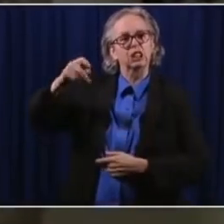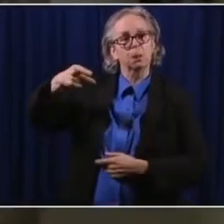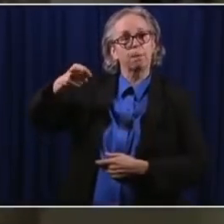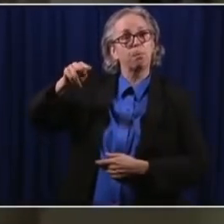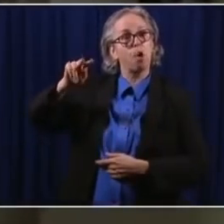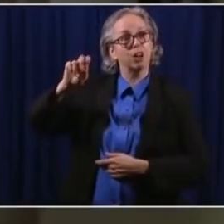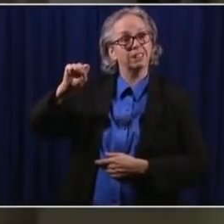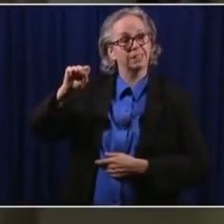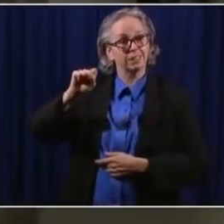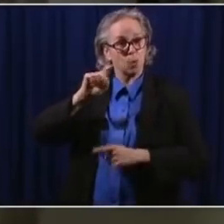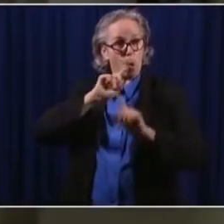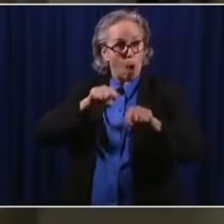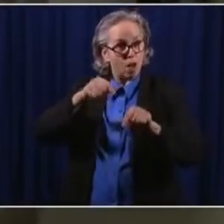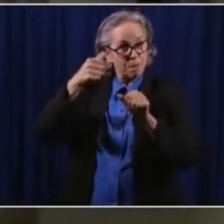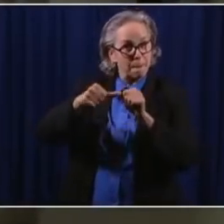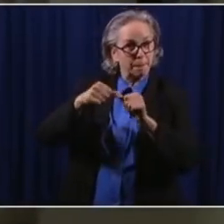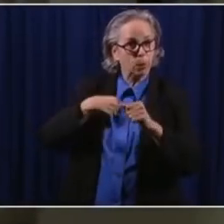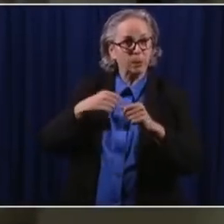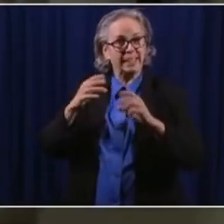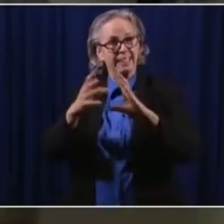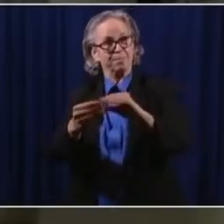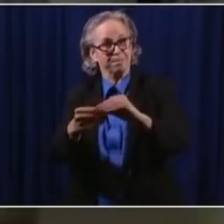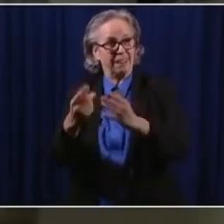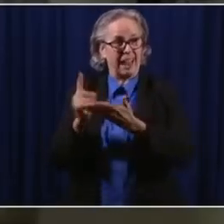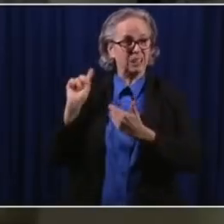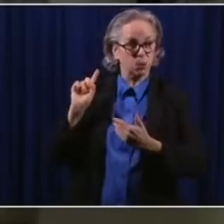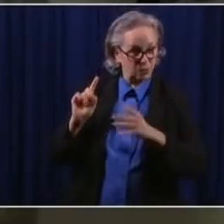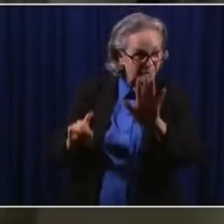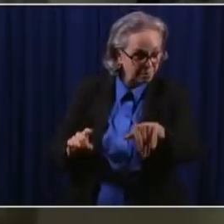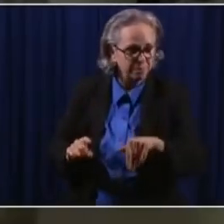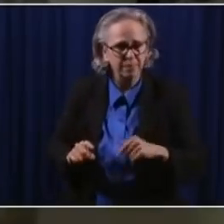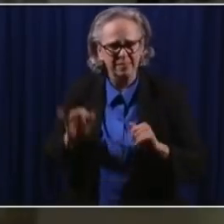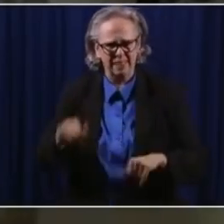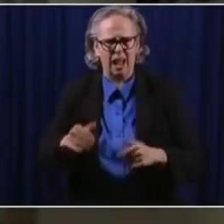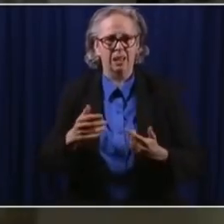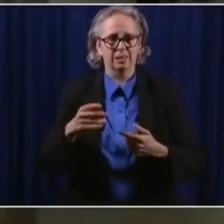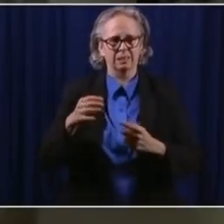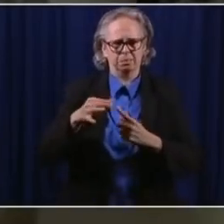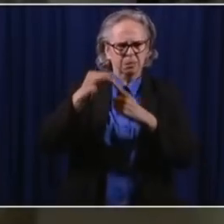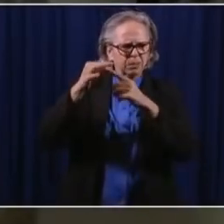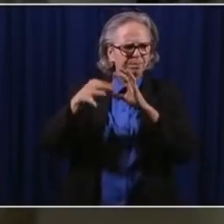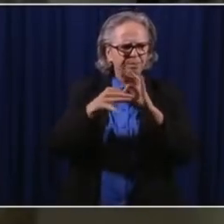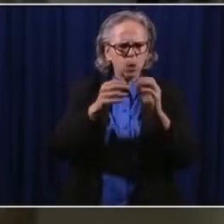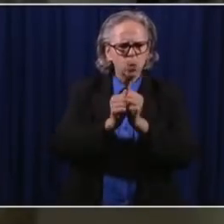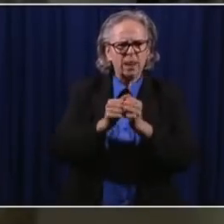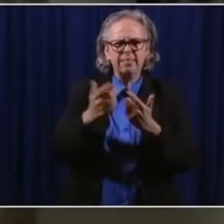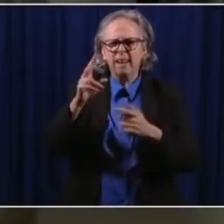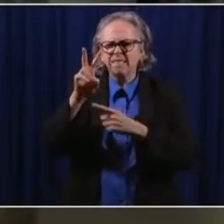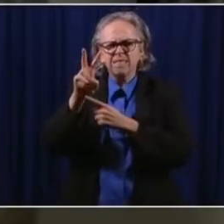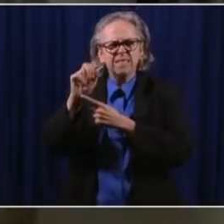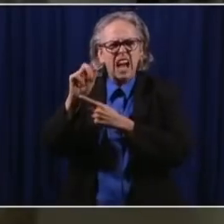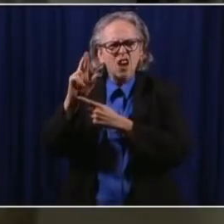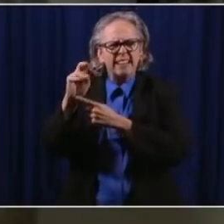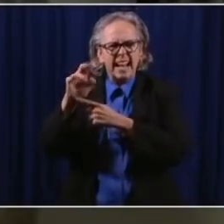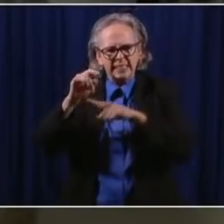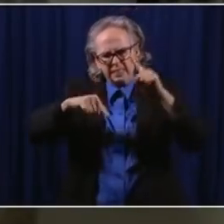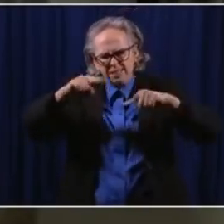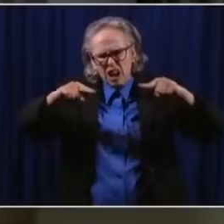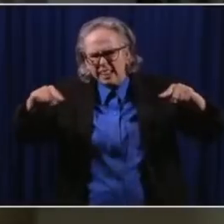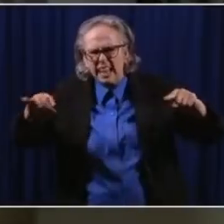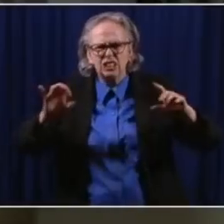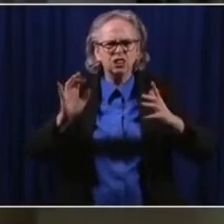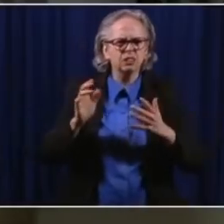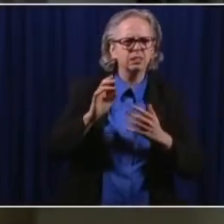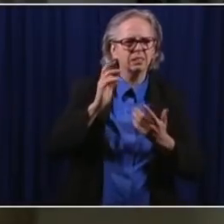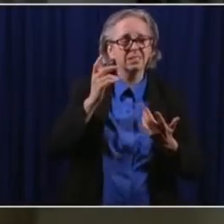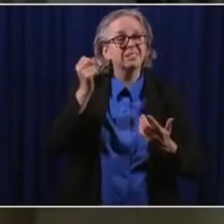the variance process, because we put this in here for a very specific reason. And I know some school districts,